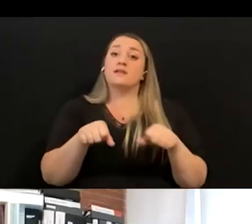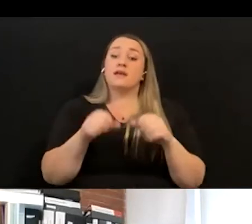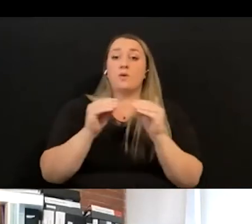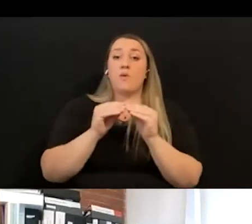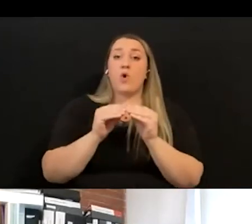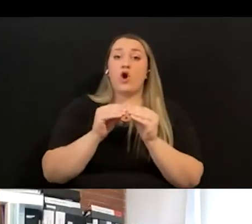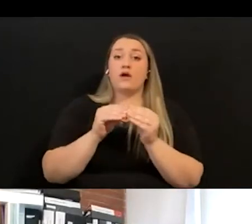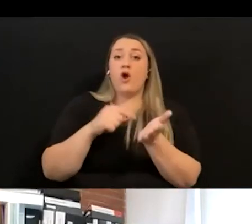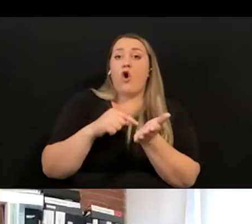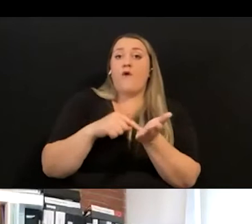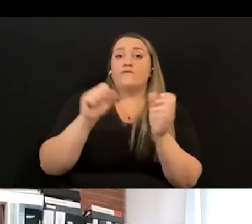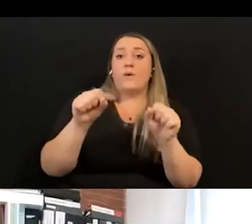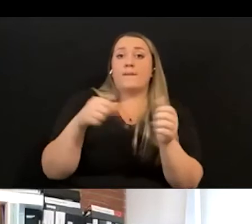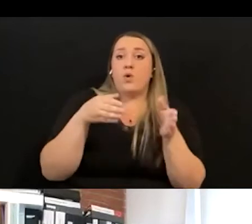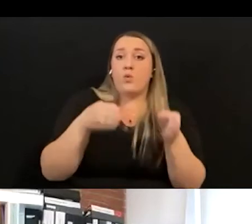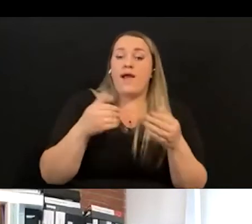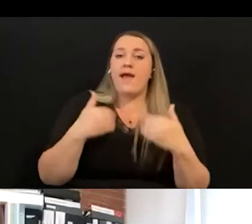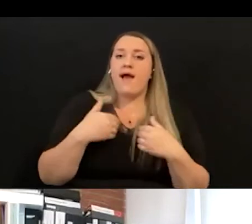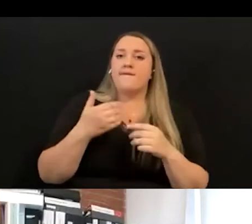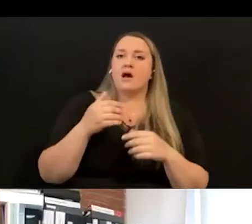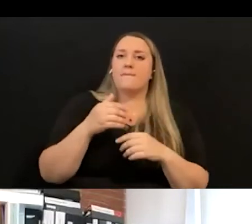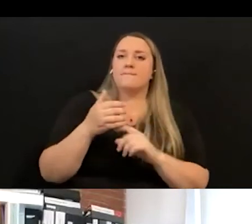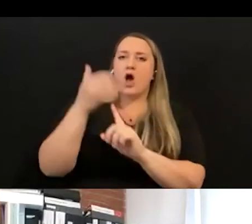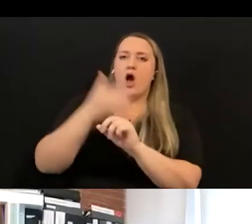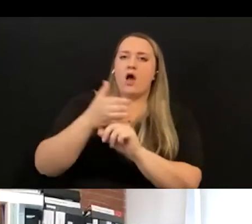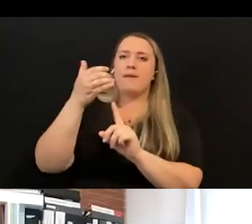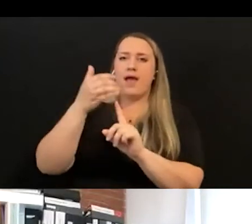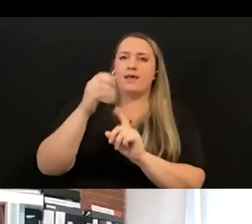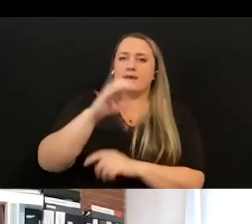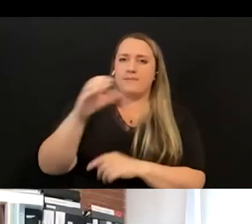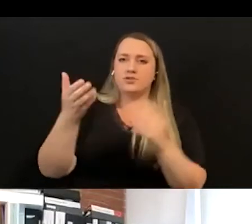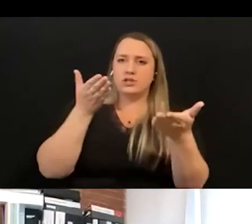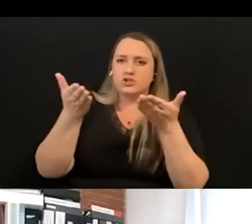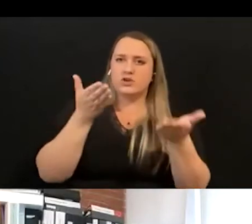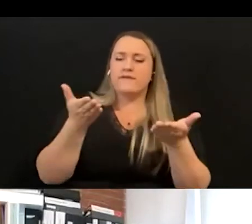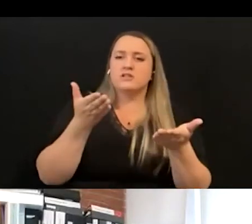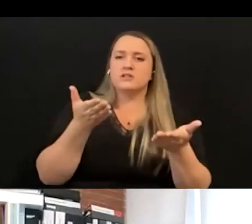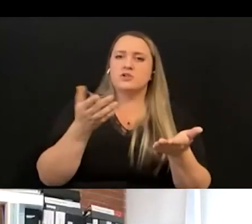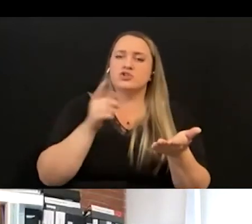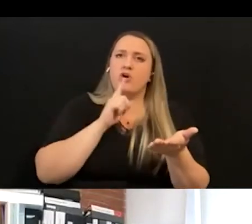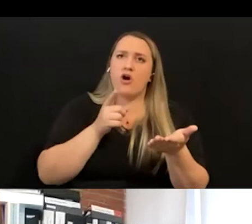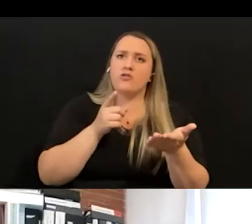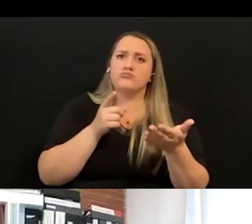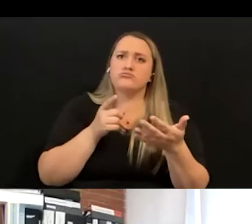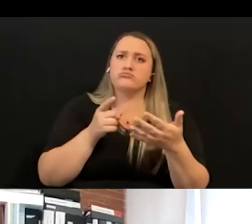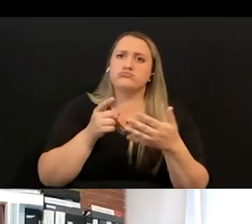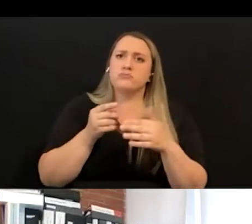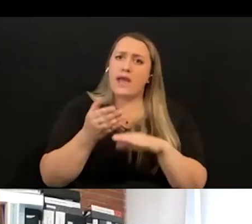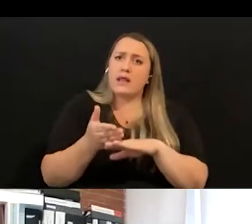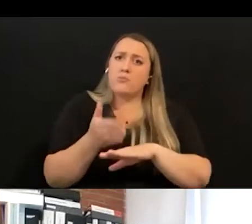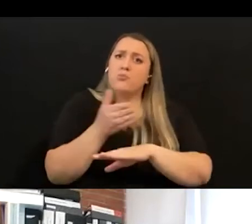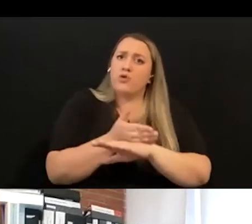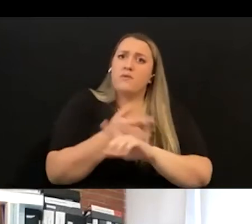way, have automated captioning services, which are a step up from the Zoom